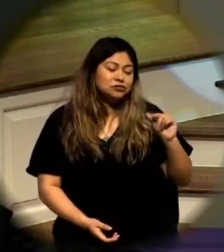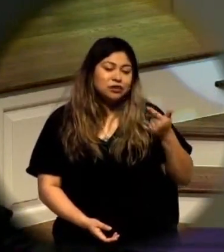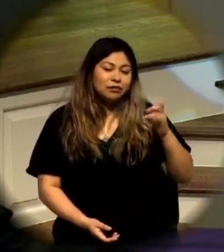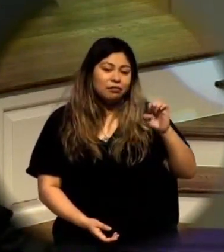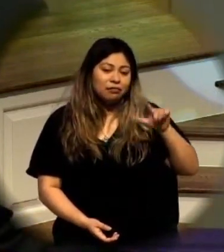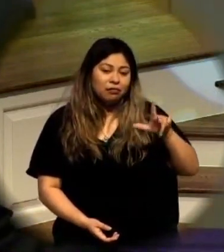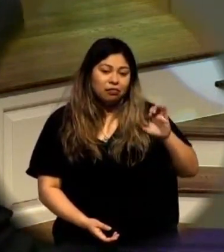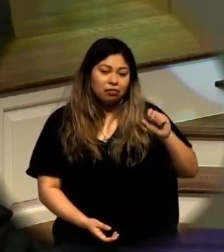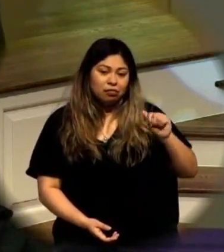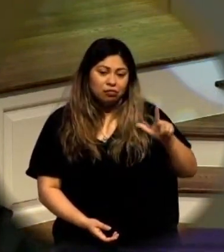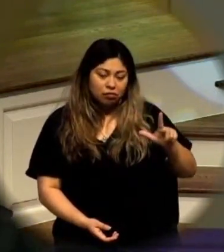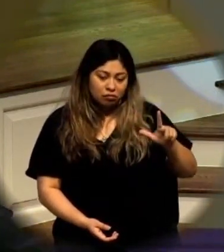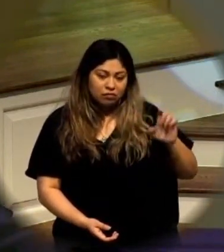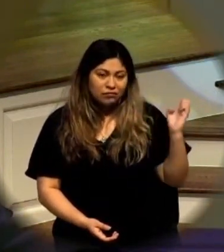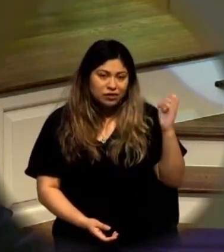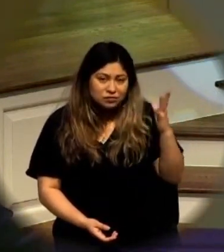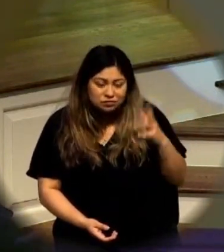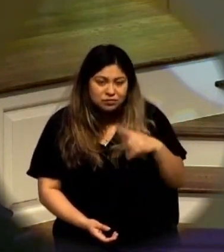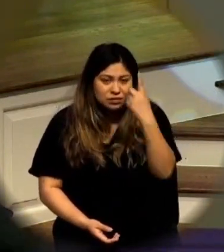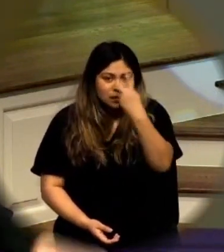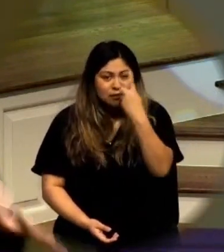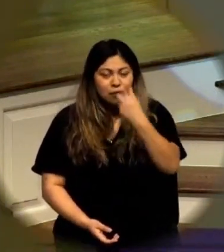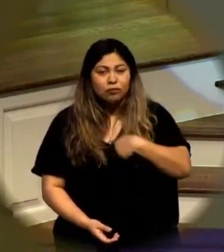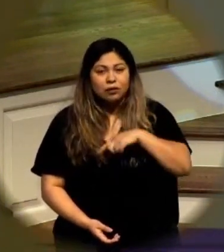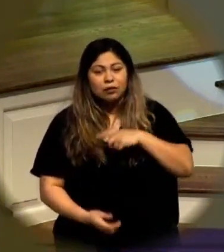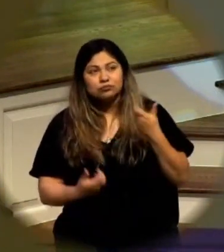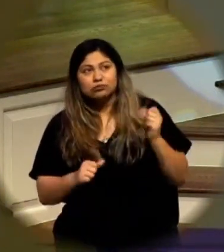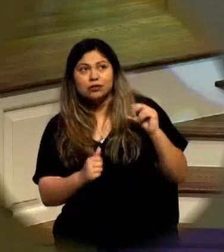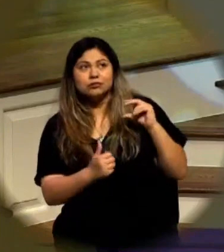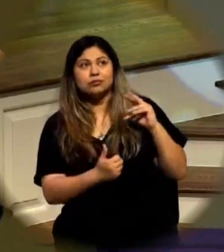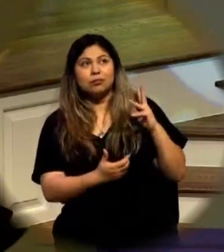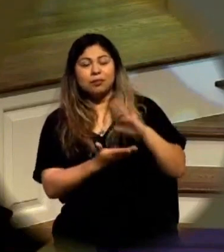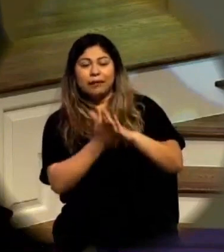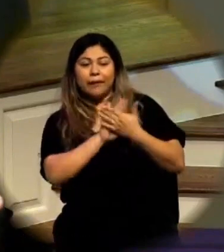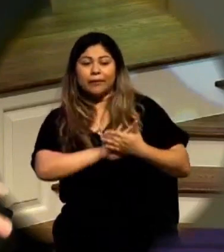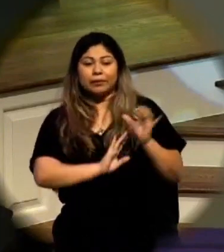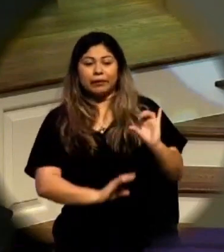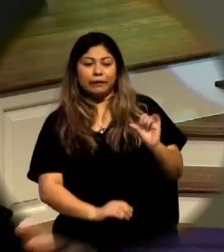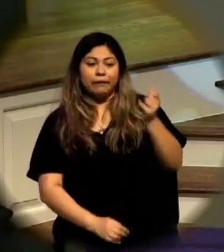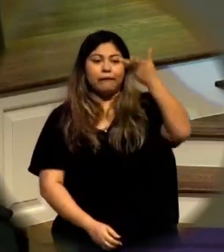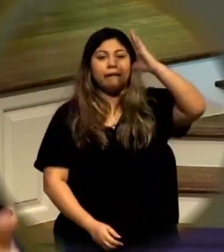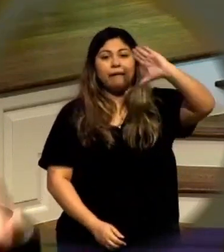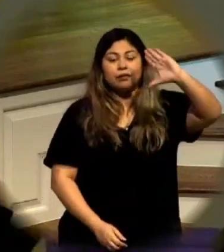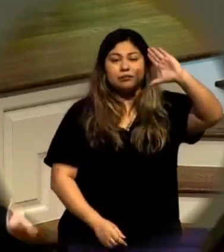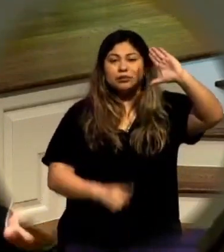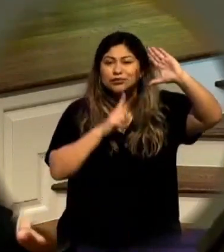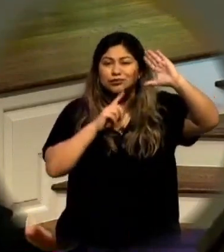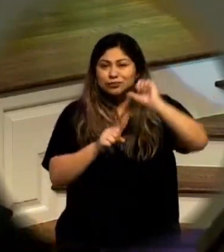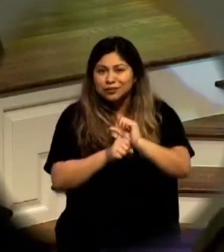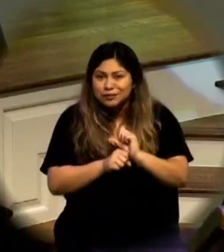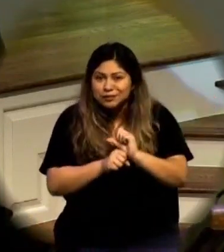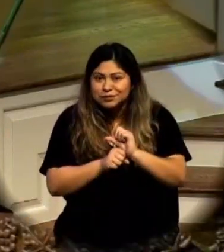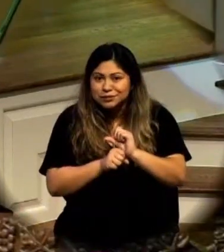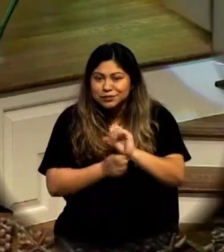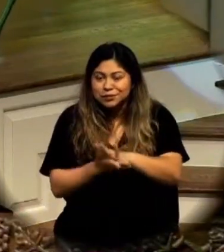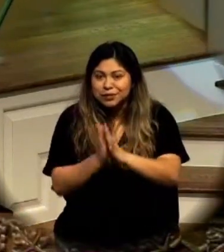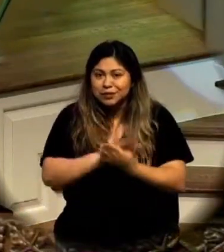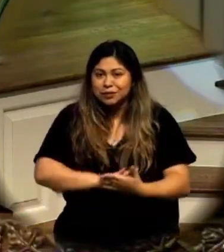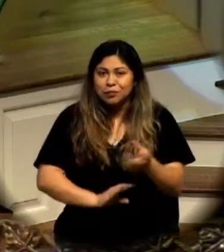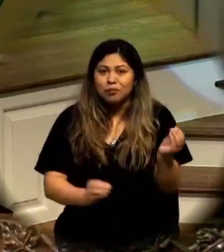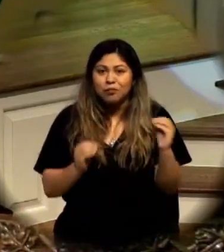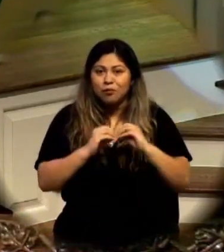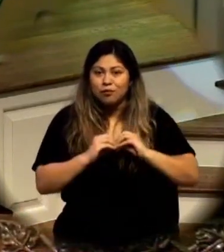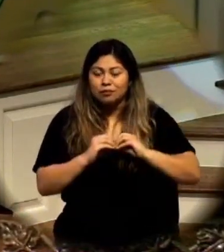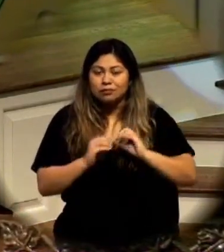be like God. But very often what we are doing is really being like Adam and Eve in the garden. We are trying to seize what is